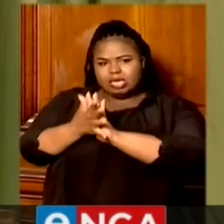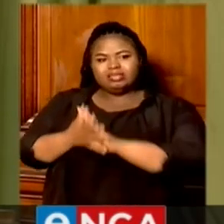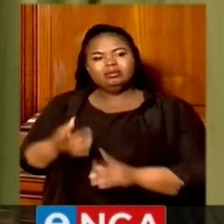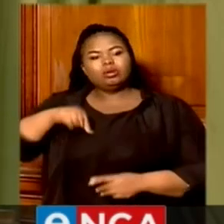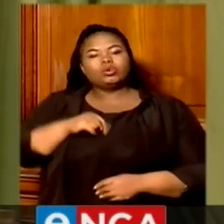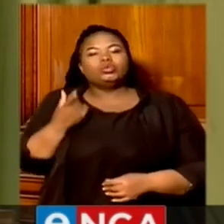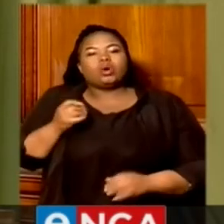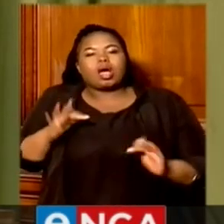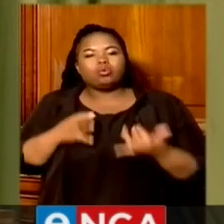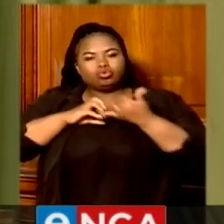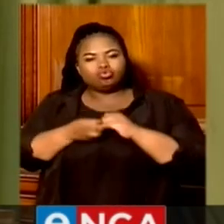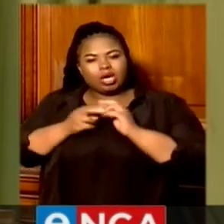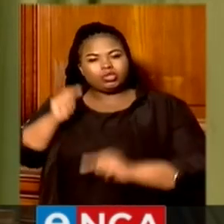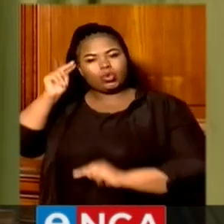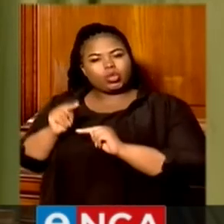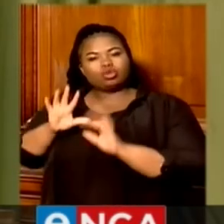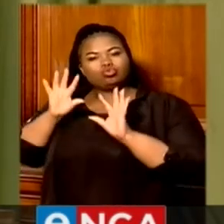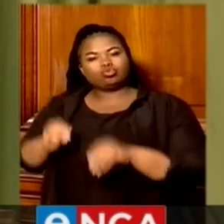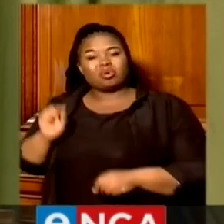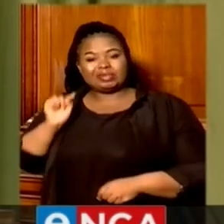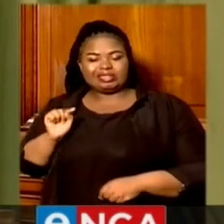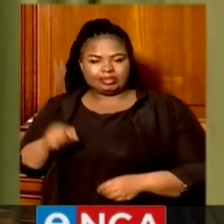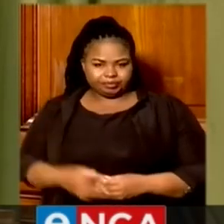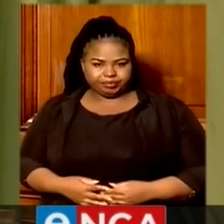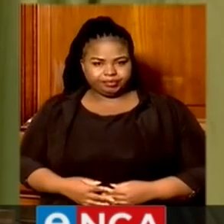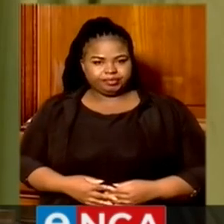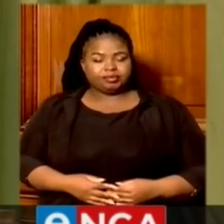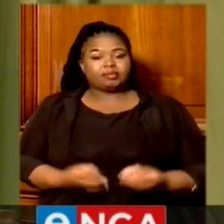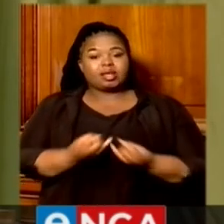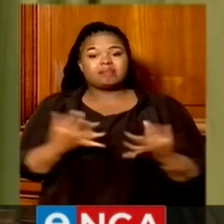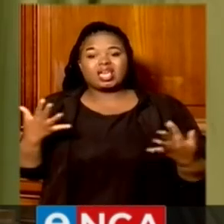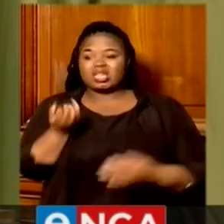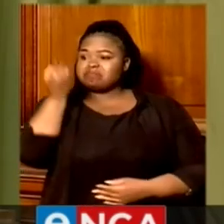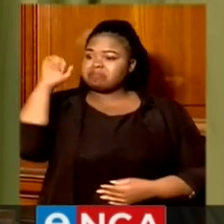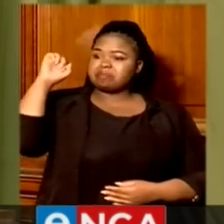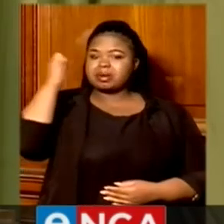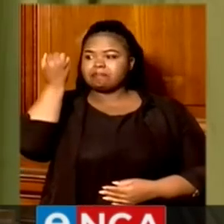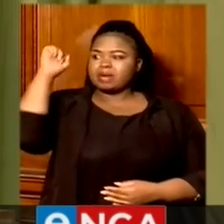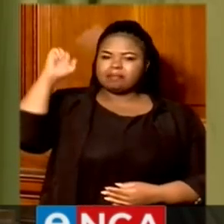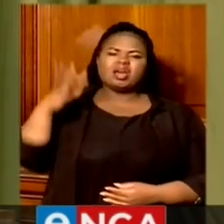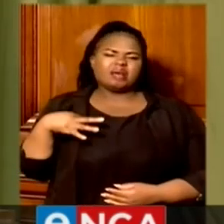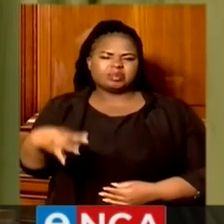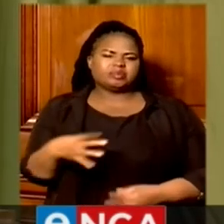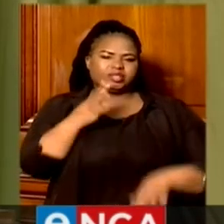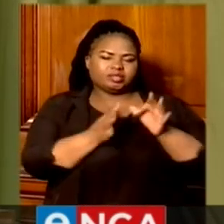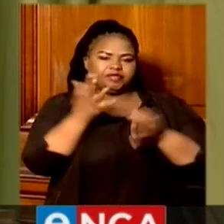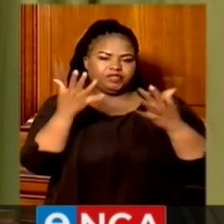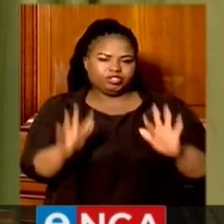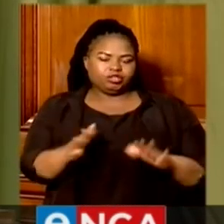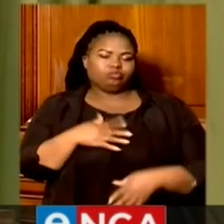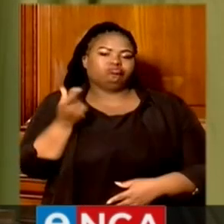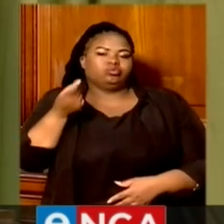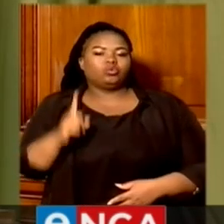kanjani ukuze iphele leyo nto leyo. High number of declined applications, sengichazile lapho ukuthi senze